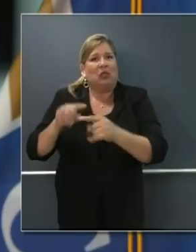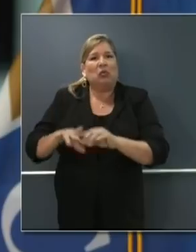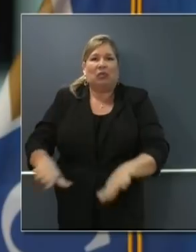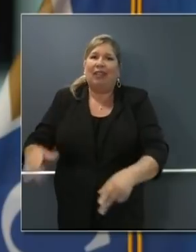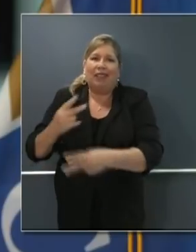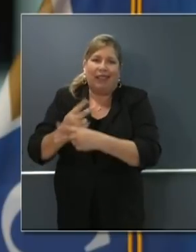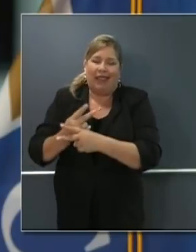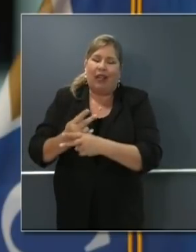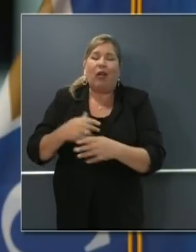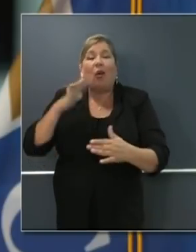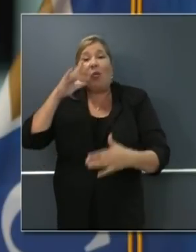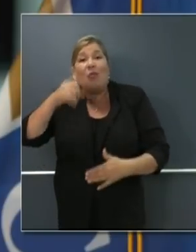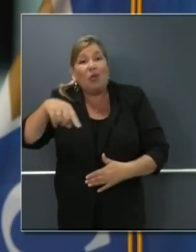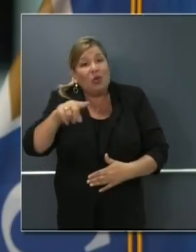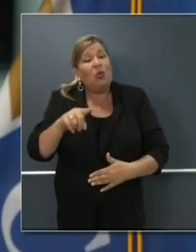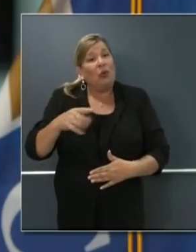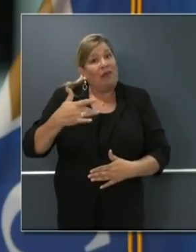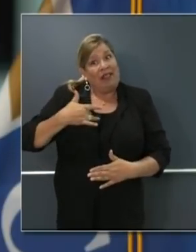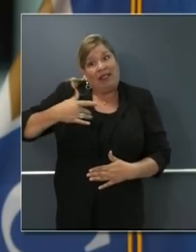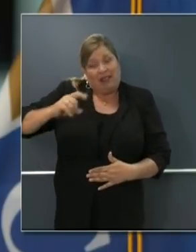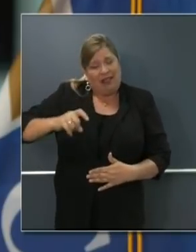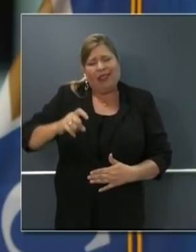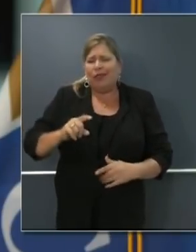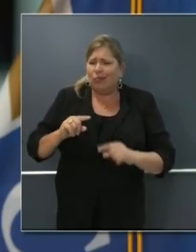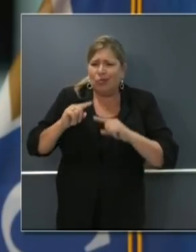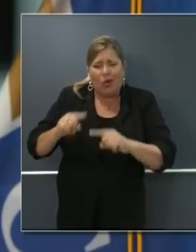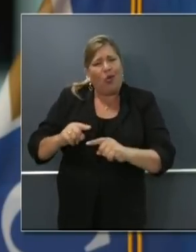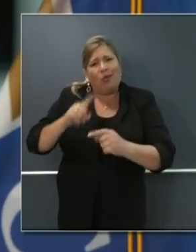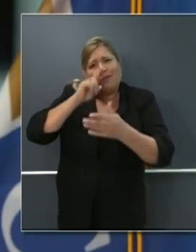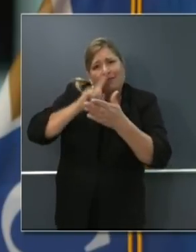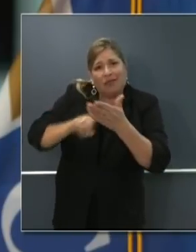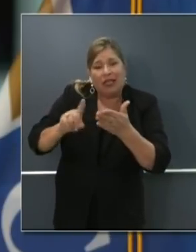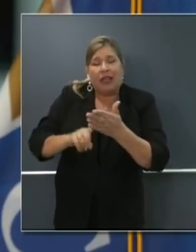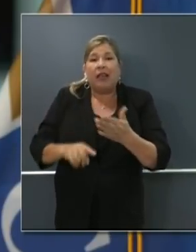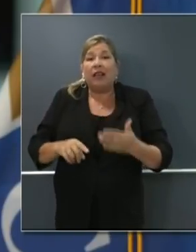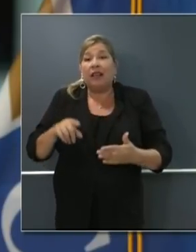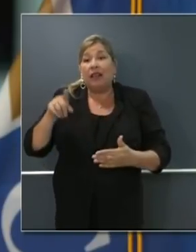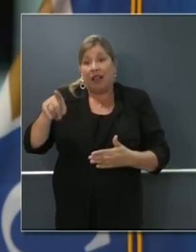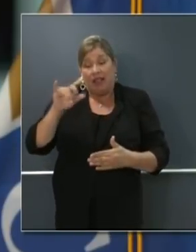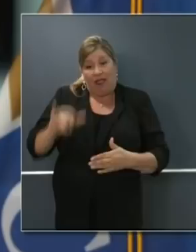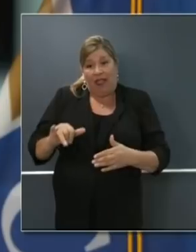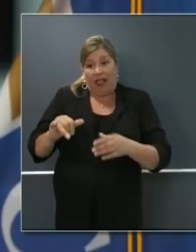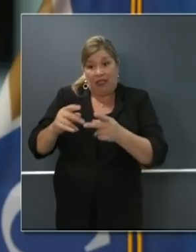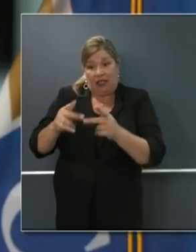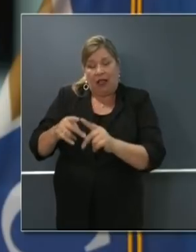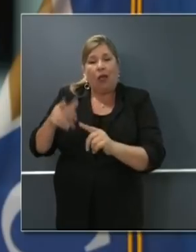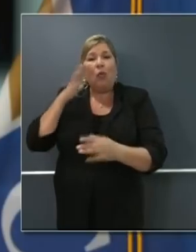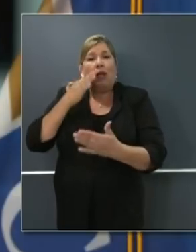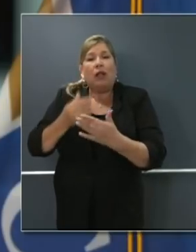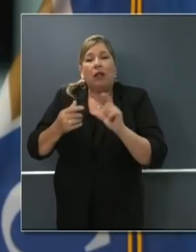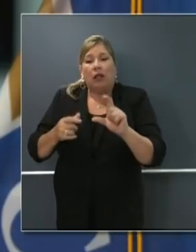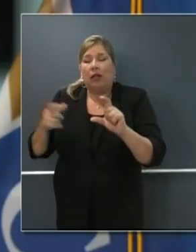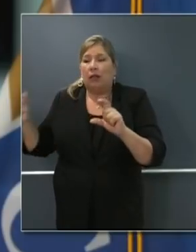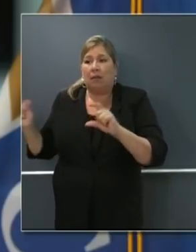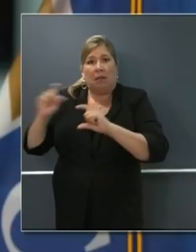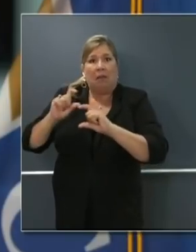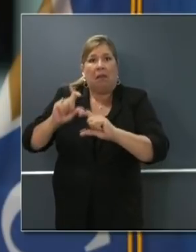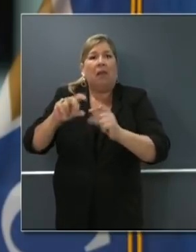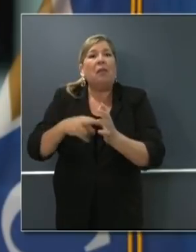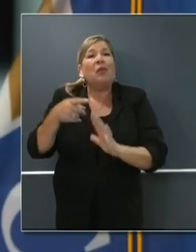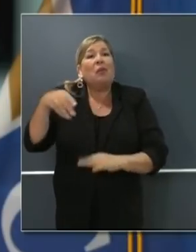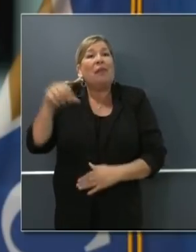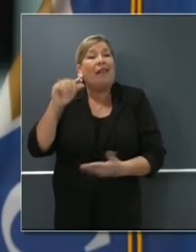of the site and fulfill the opportunity to get some of these subsidized slots or high-quality slots in their neighborhoods